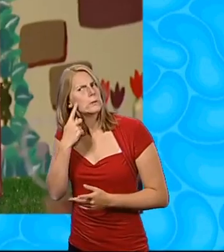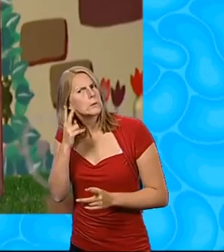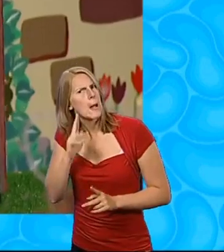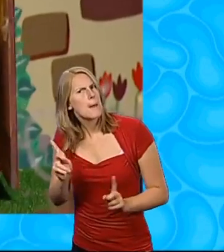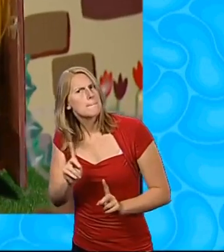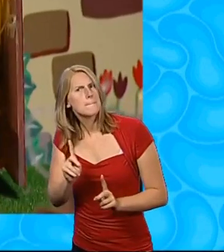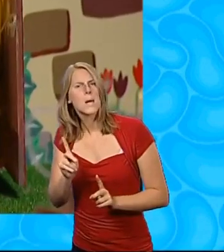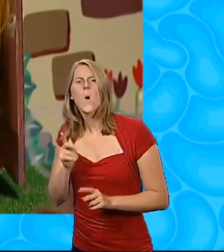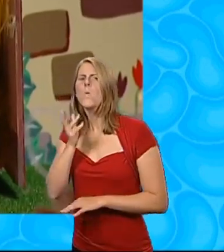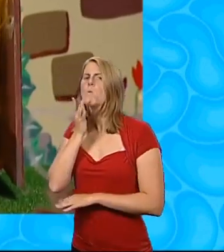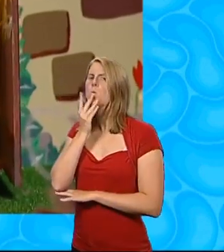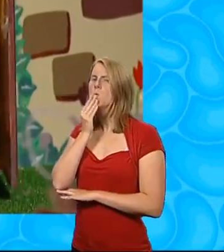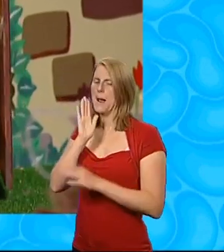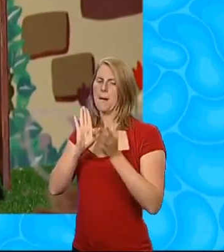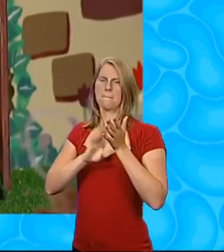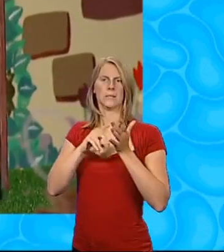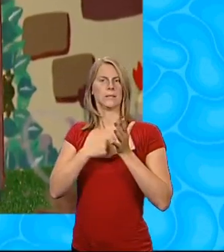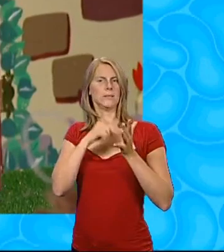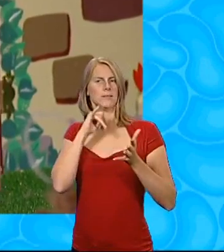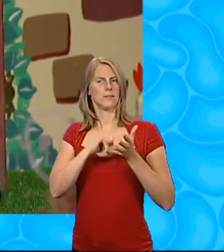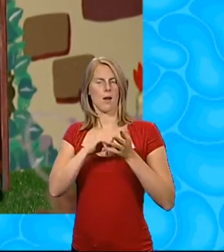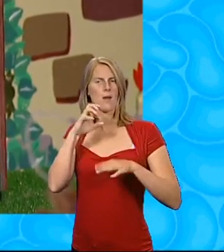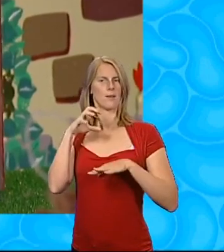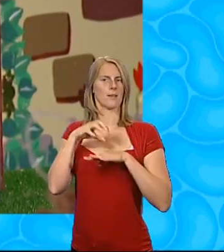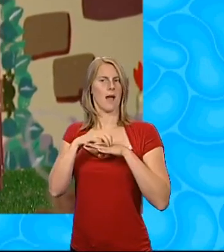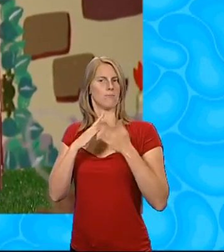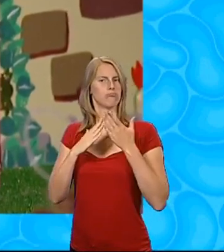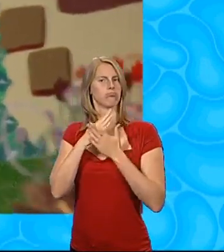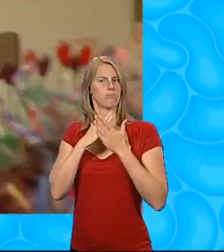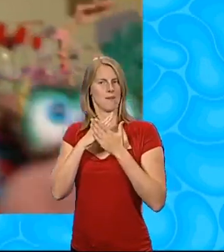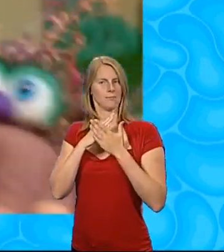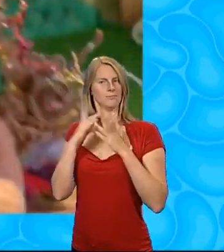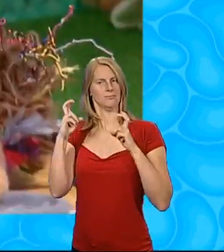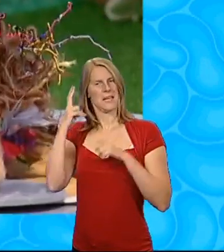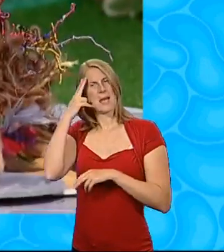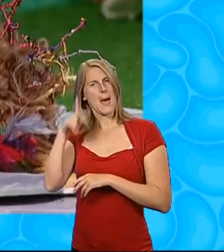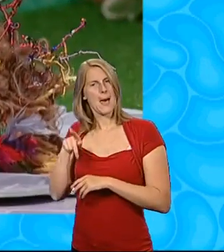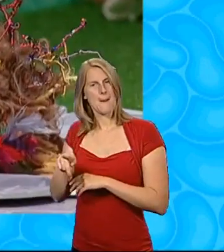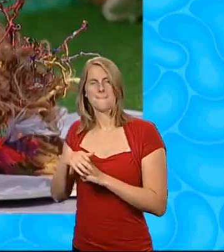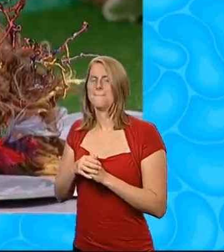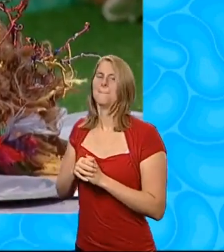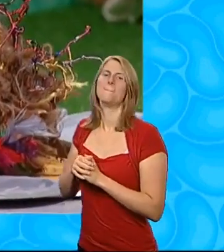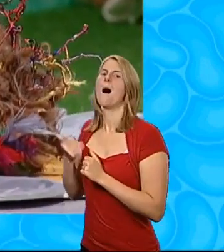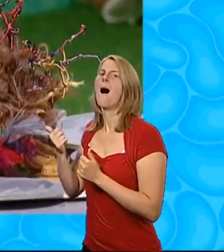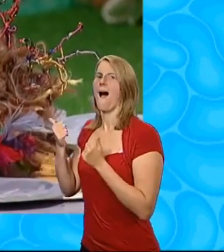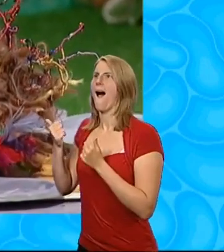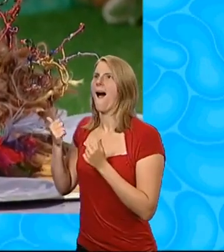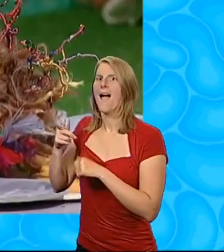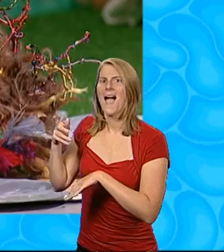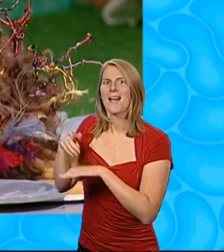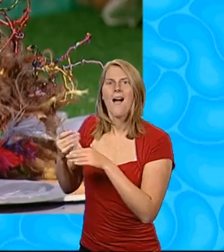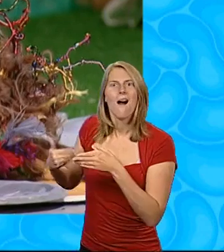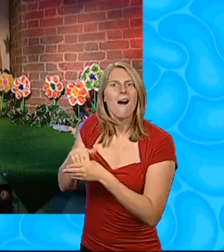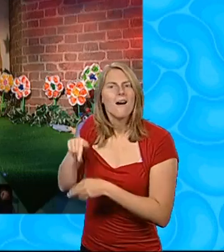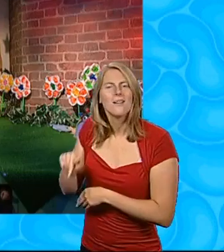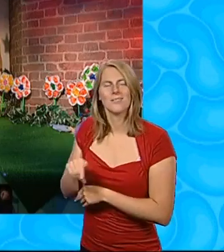Dib-Dab? Oh, I know. Mrs Cakebread. Okay. Is that it? Is that the cake